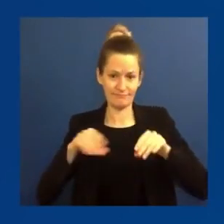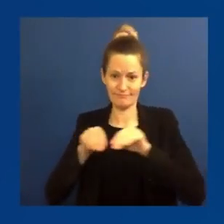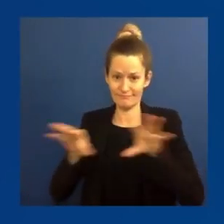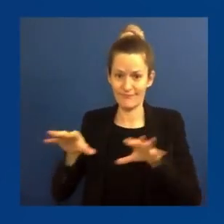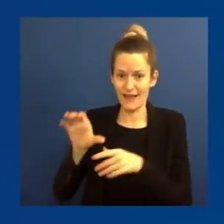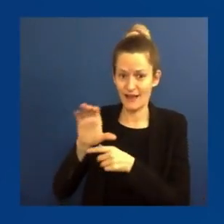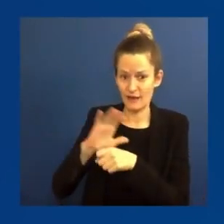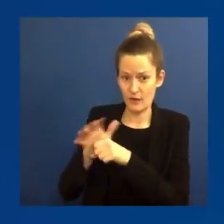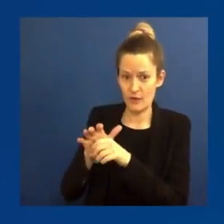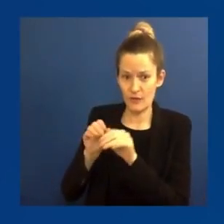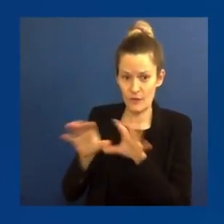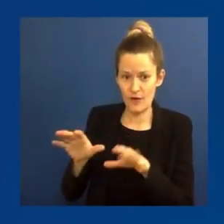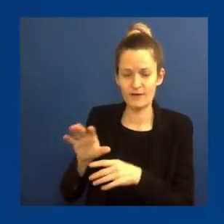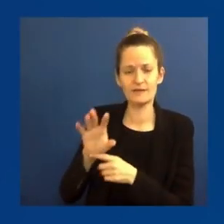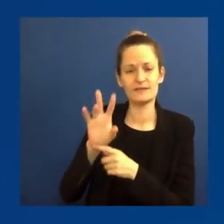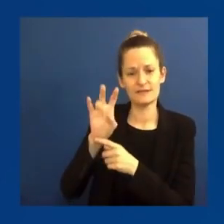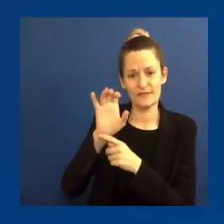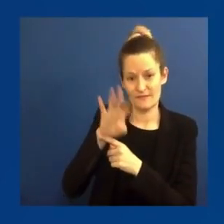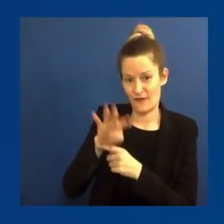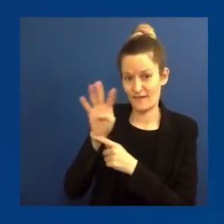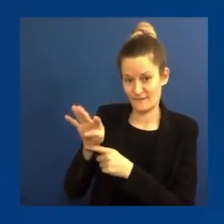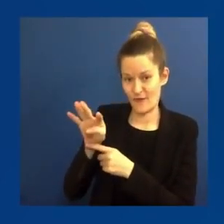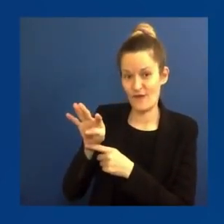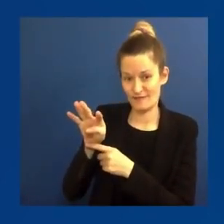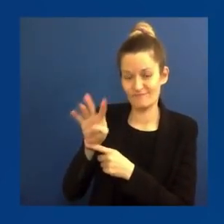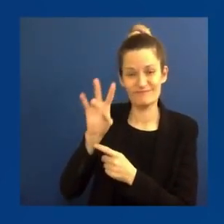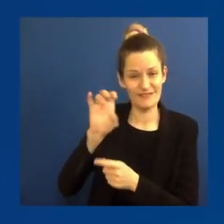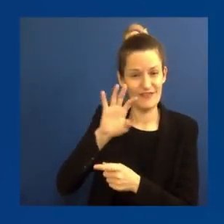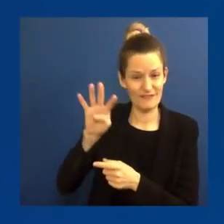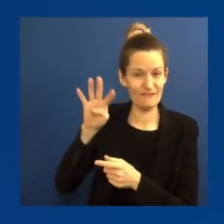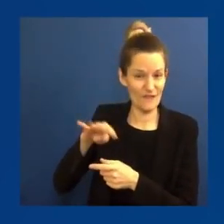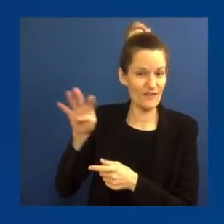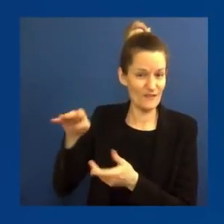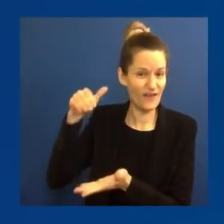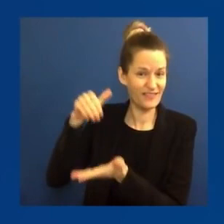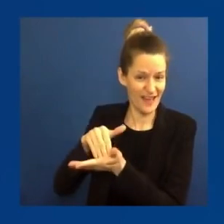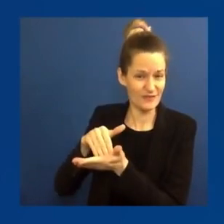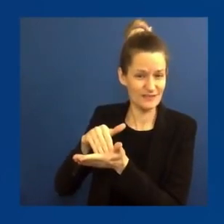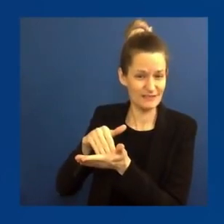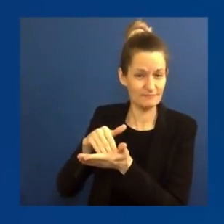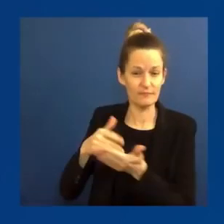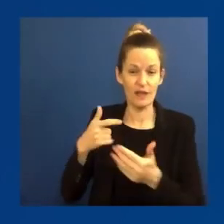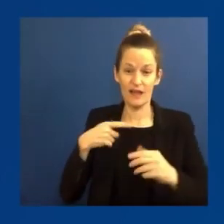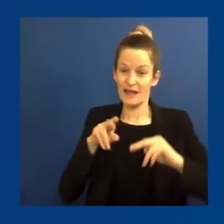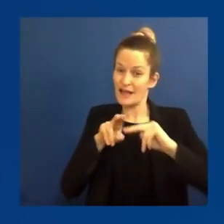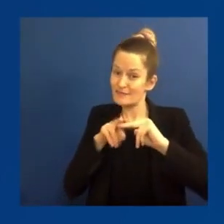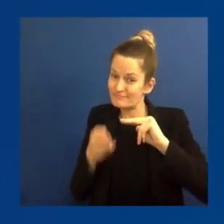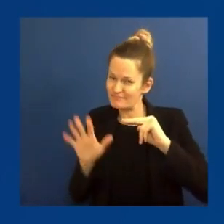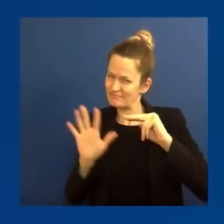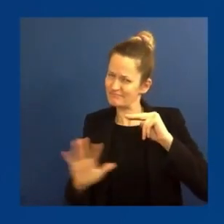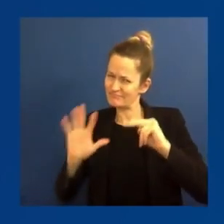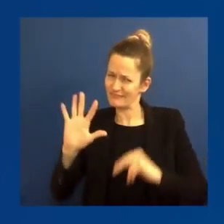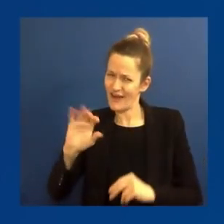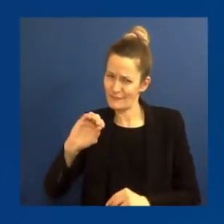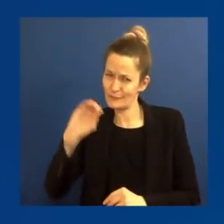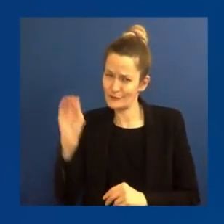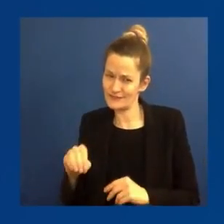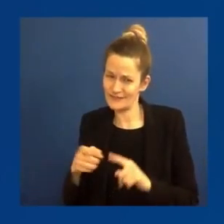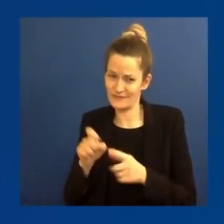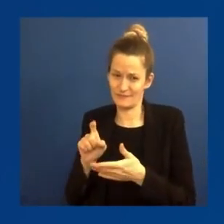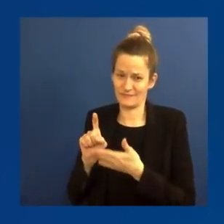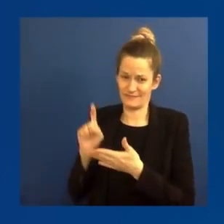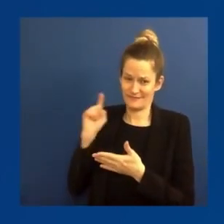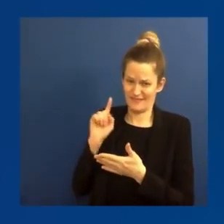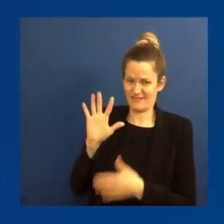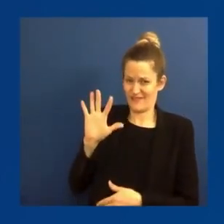744,600 cases per day, a decrease of about 5% over the previous week. The 7-day average of hospital admissions is